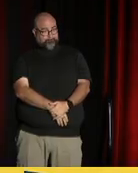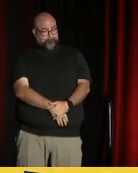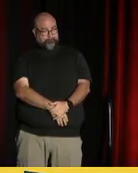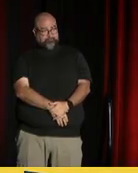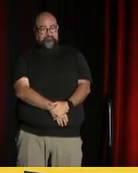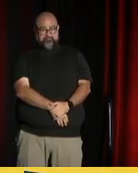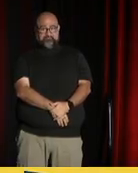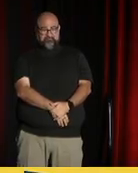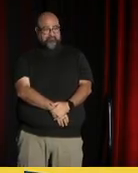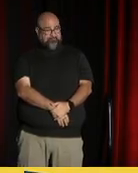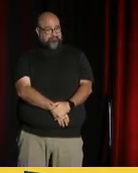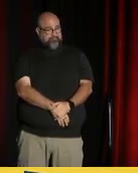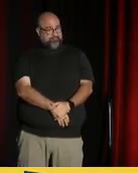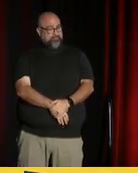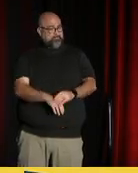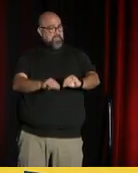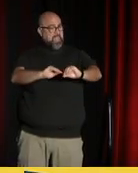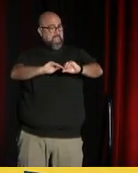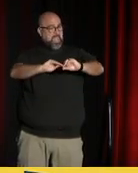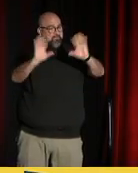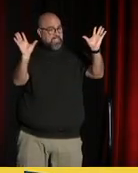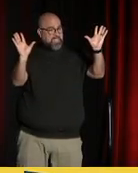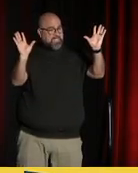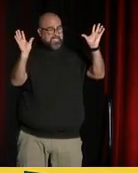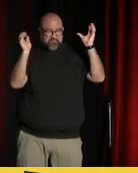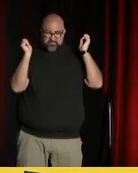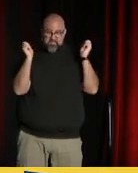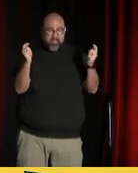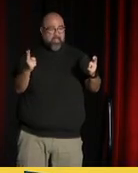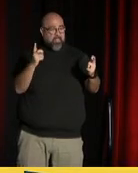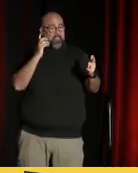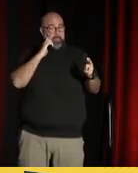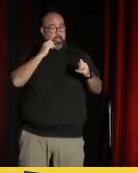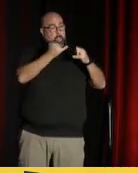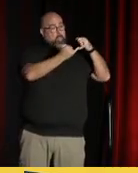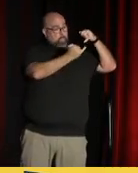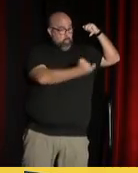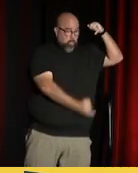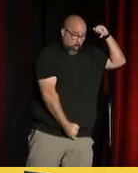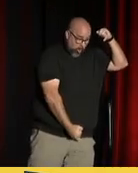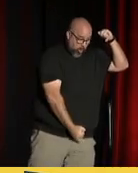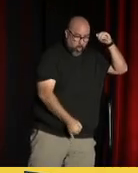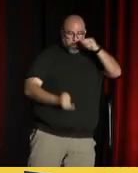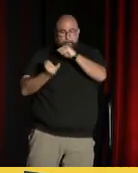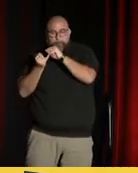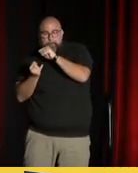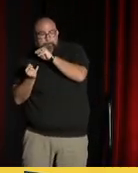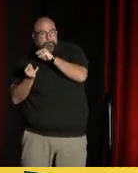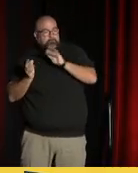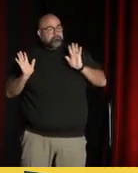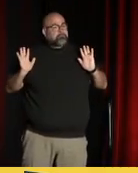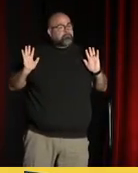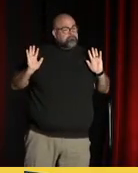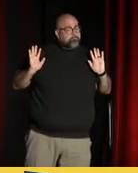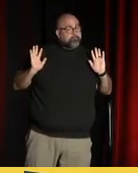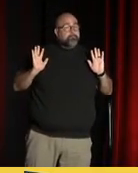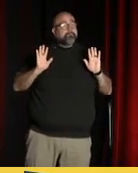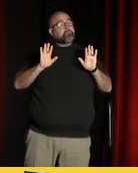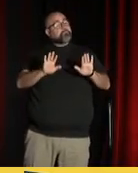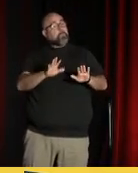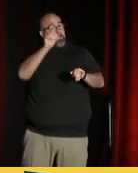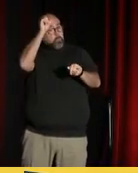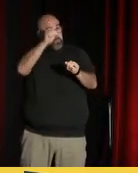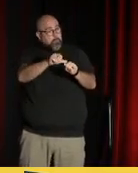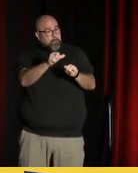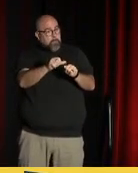And it naturally leaves you with a long string on this side and a little short string over here. Now, do you remember